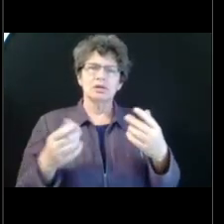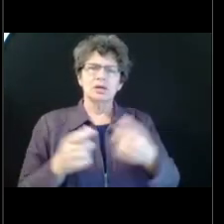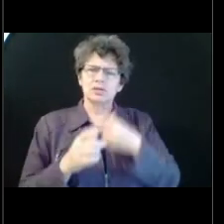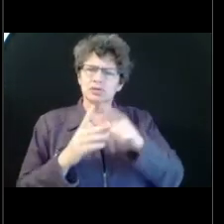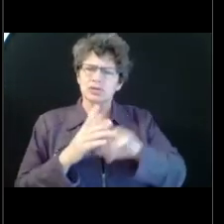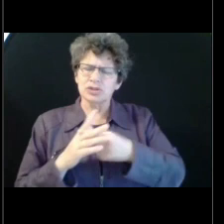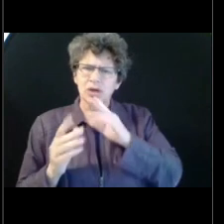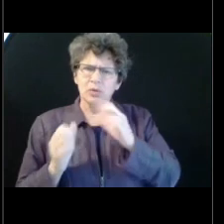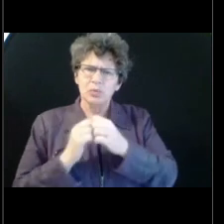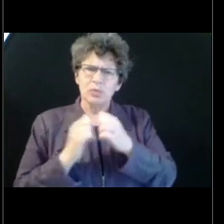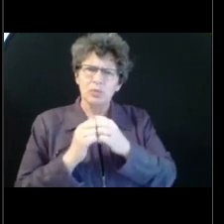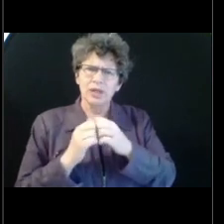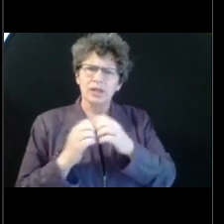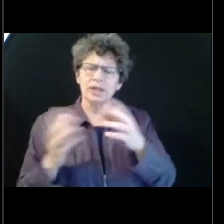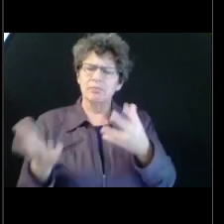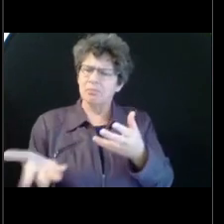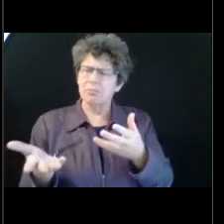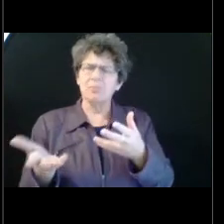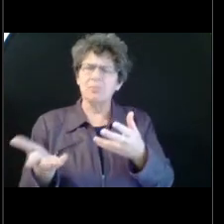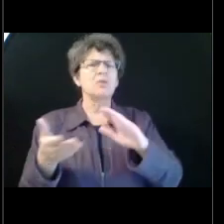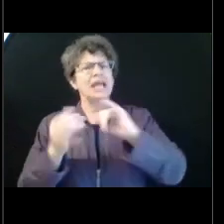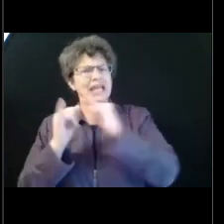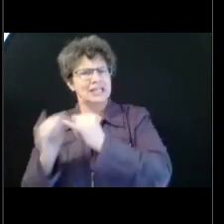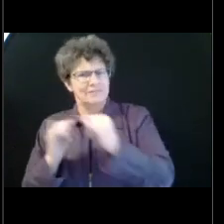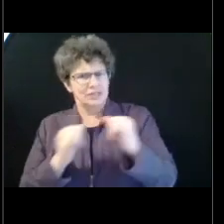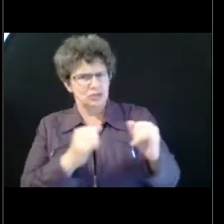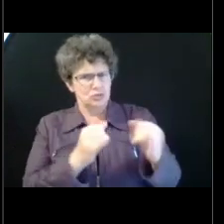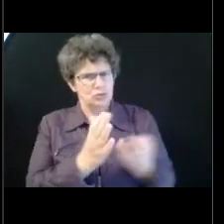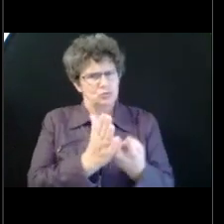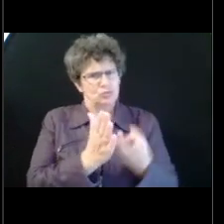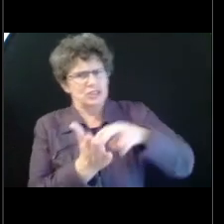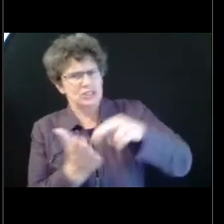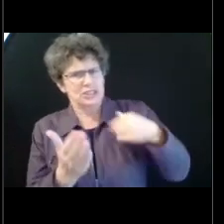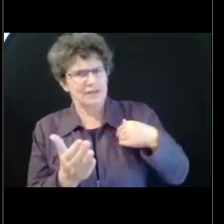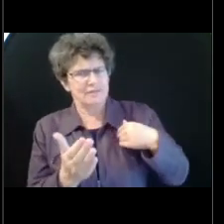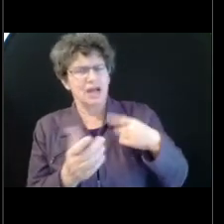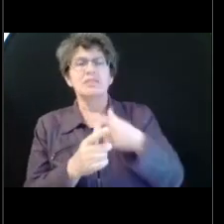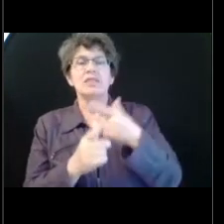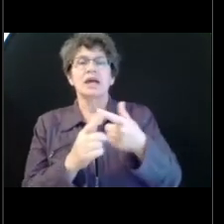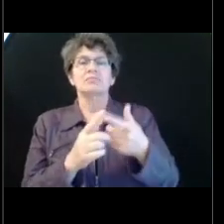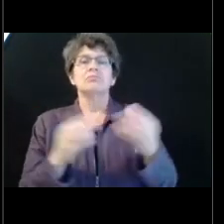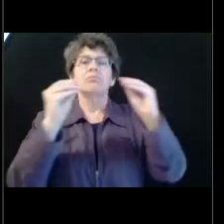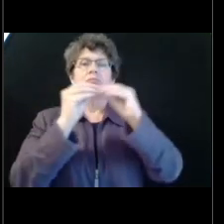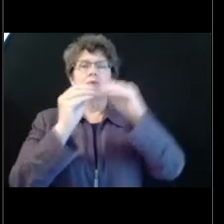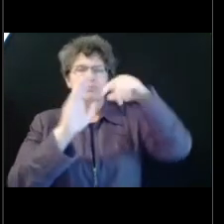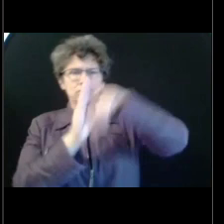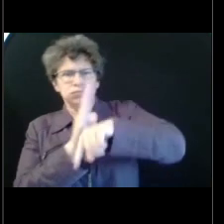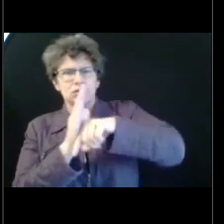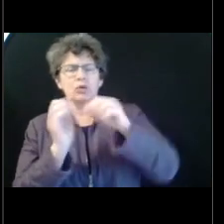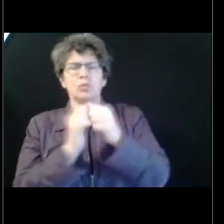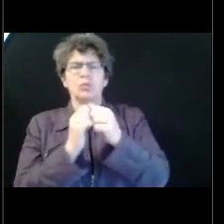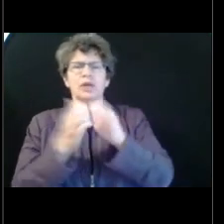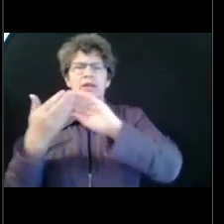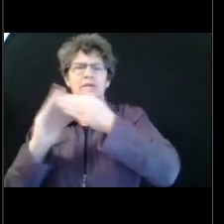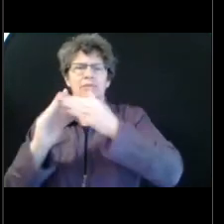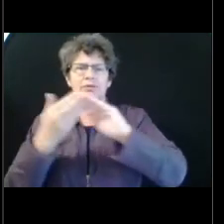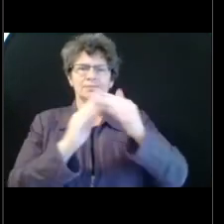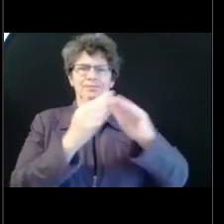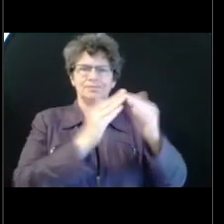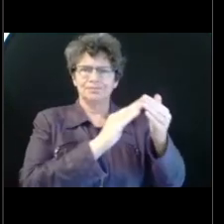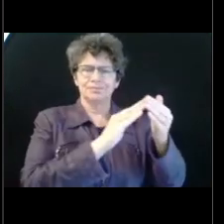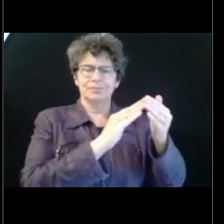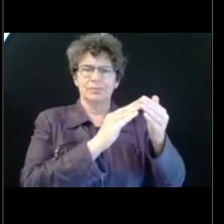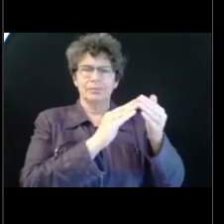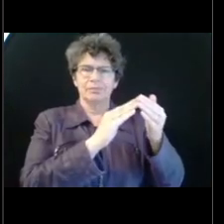of whole communities. And then there's a whole lot of variability and conceptualization about it. But